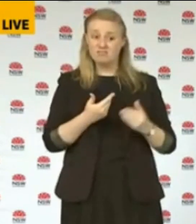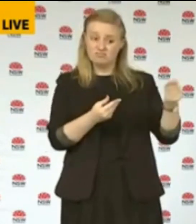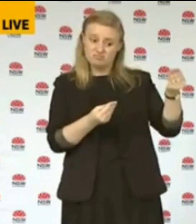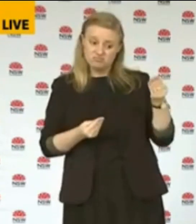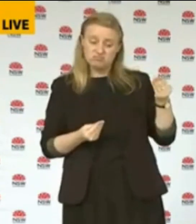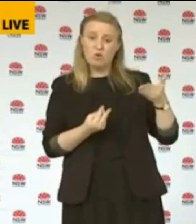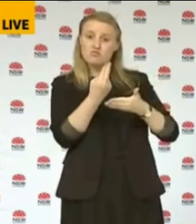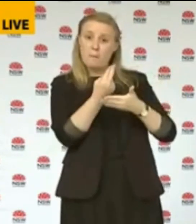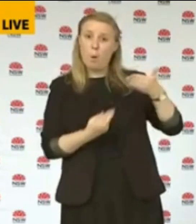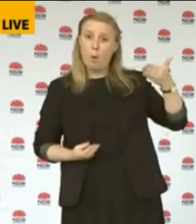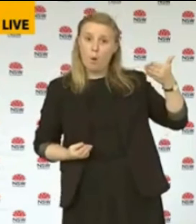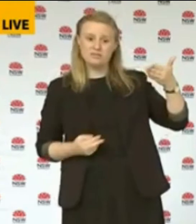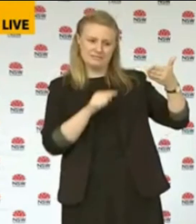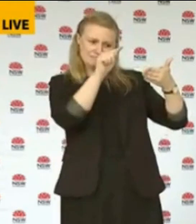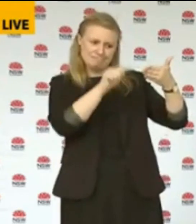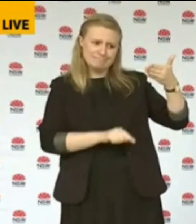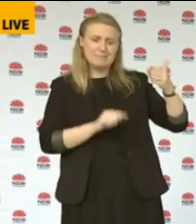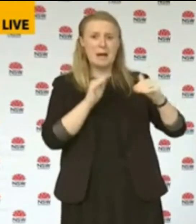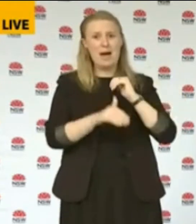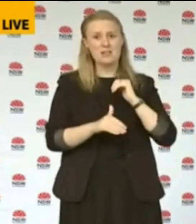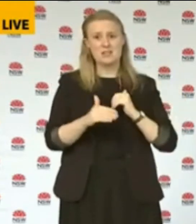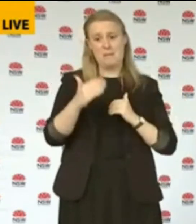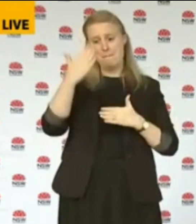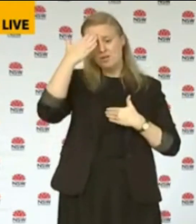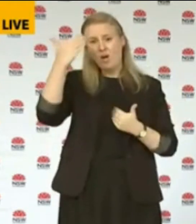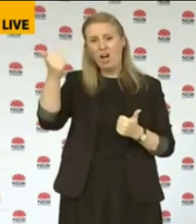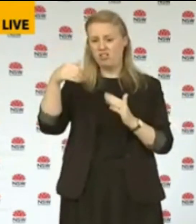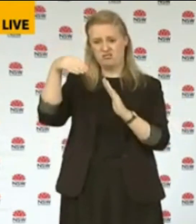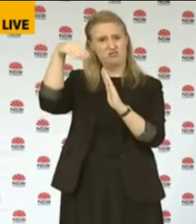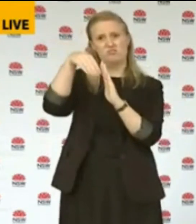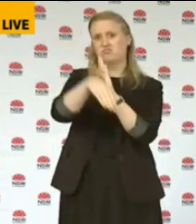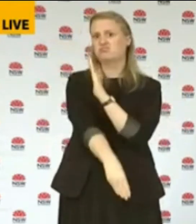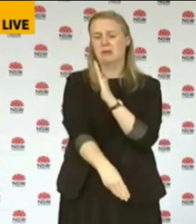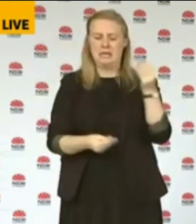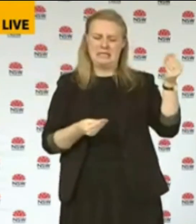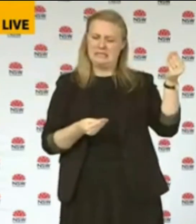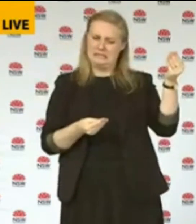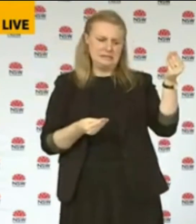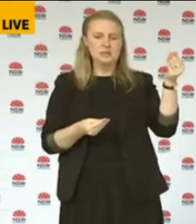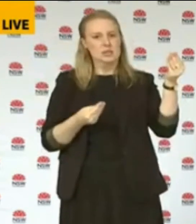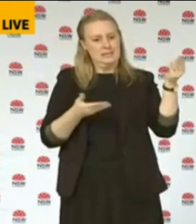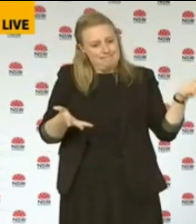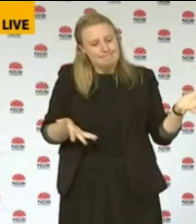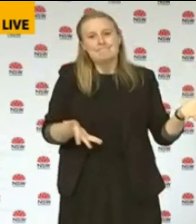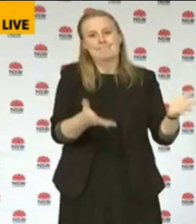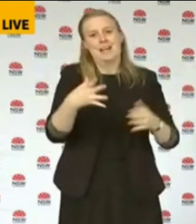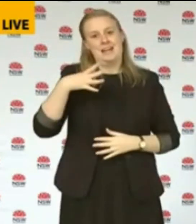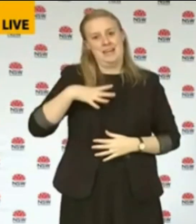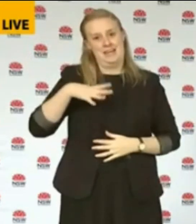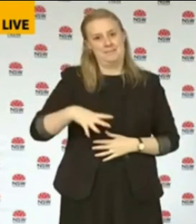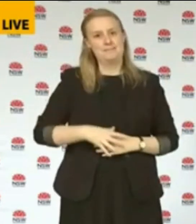on the very sad outcomes when people's mental health suffers. So we will strike the balance. We'll strike the balance.